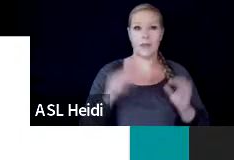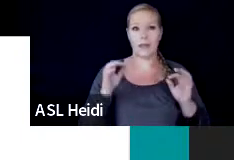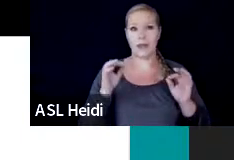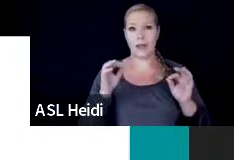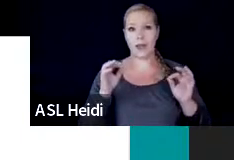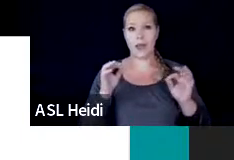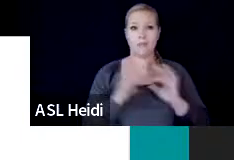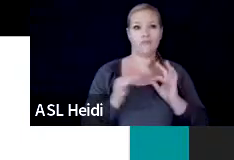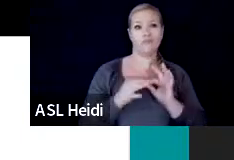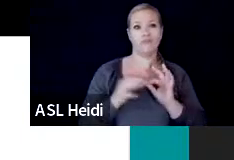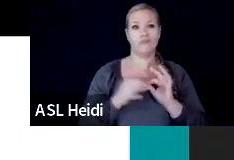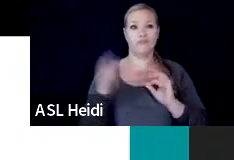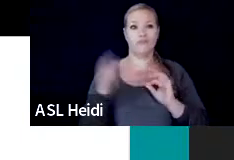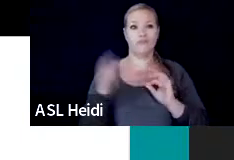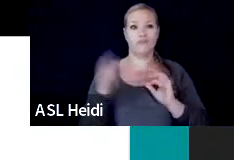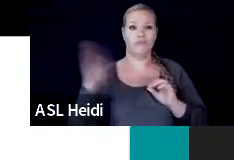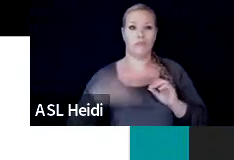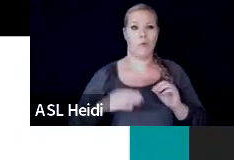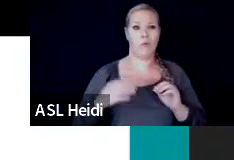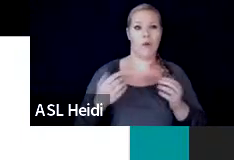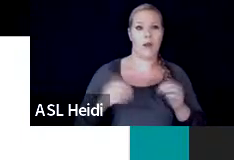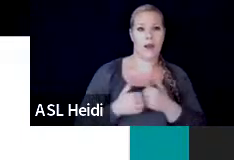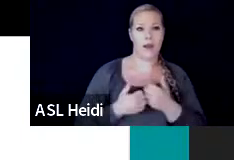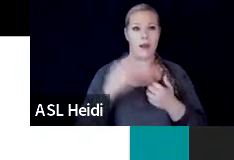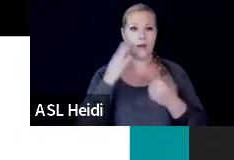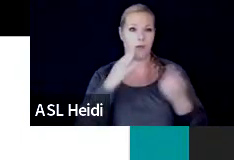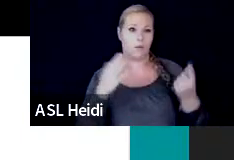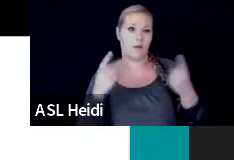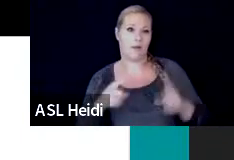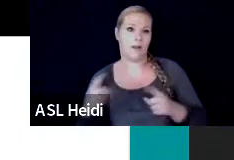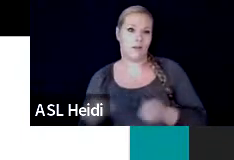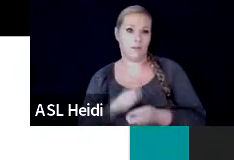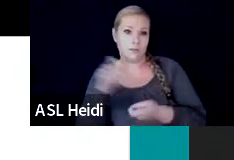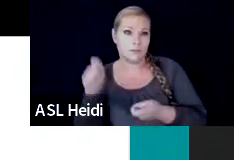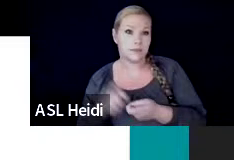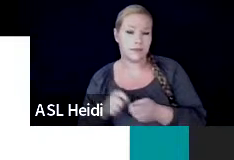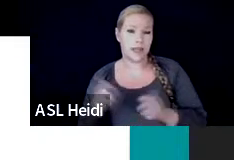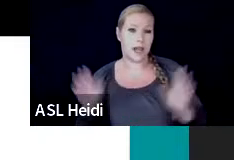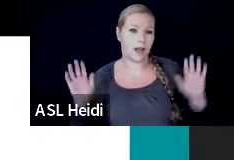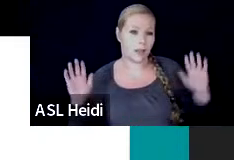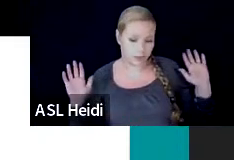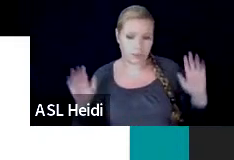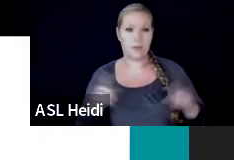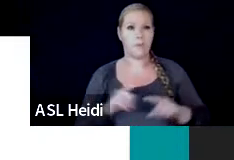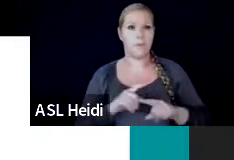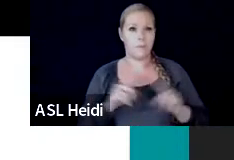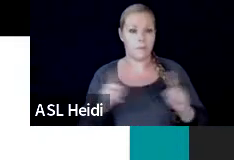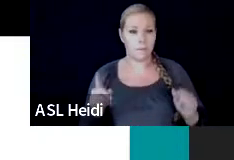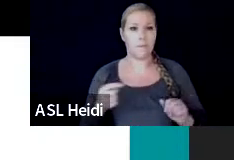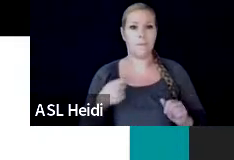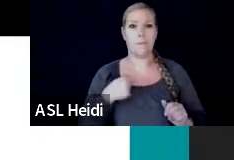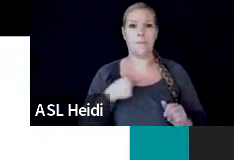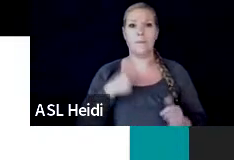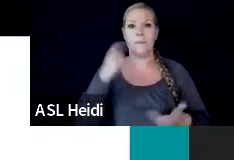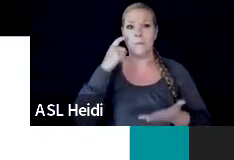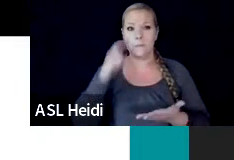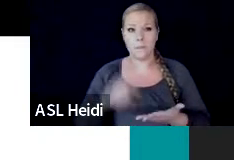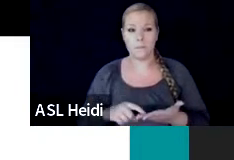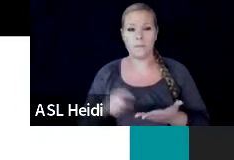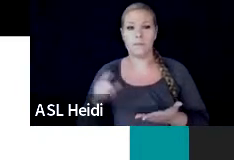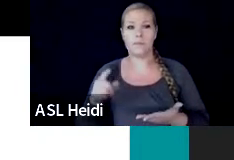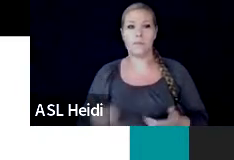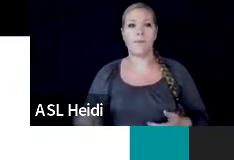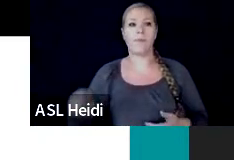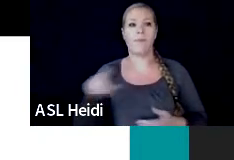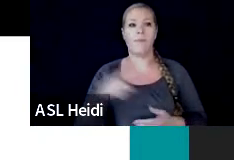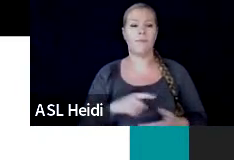some indications that there may be some reining in of spending because folks want to